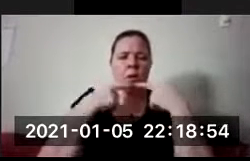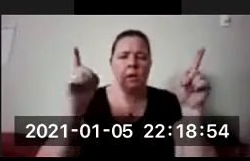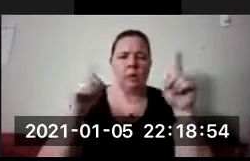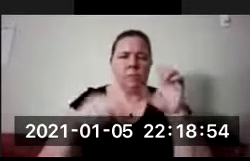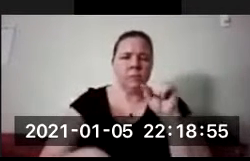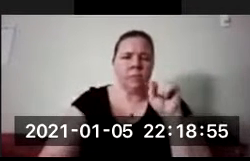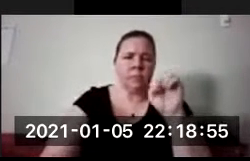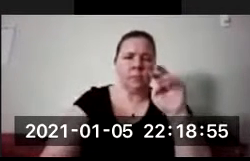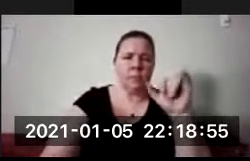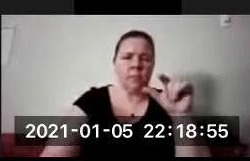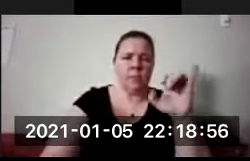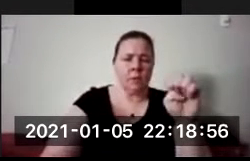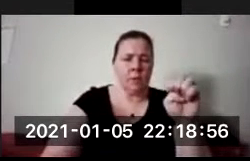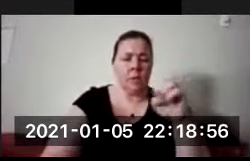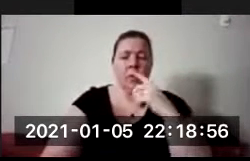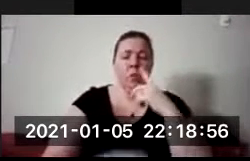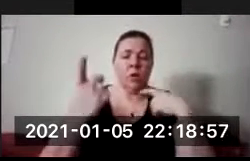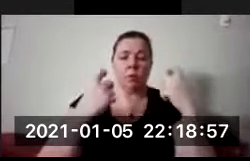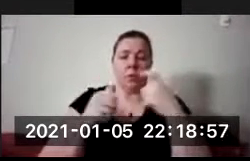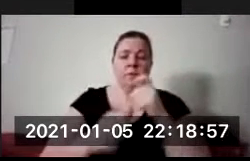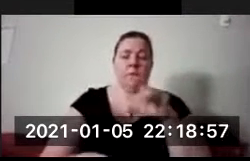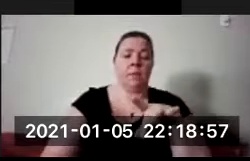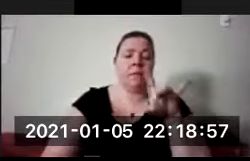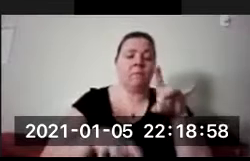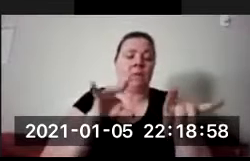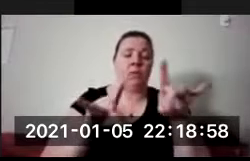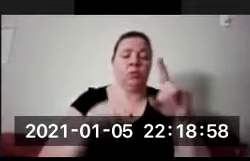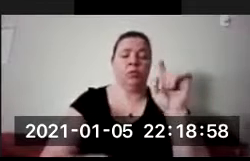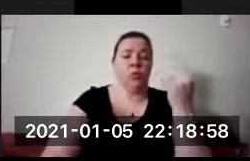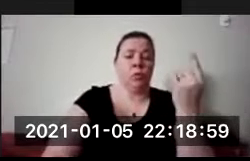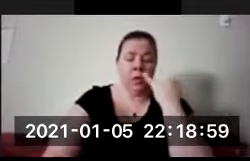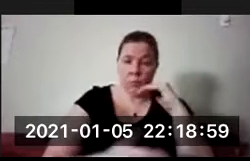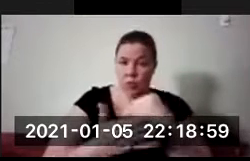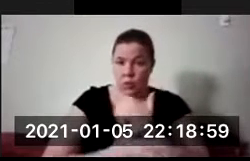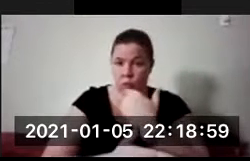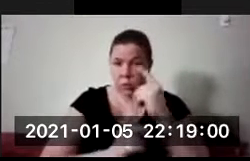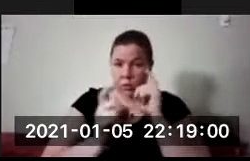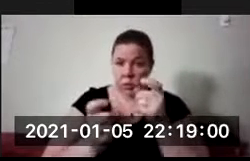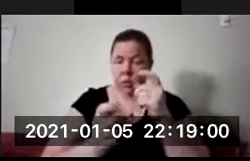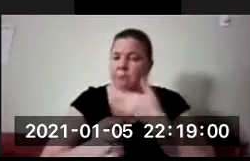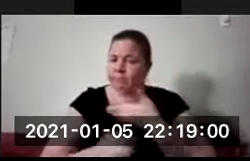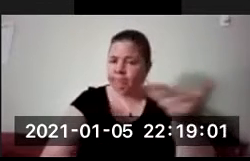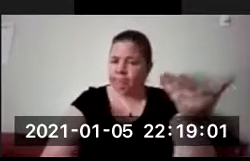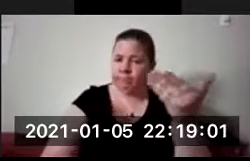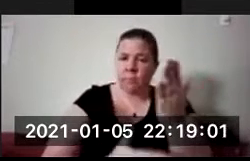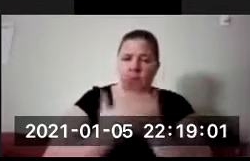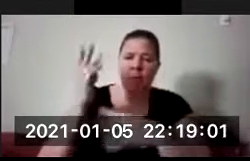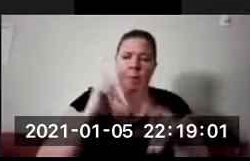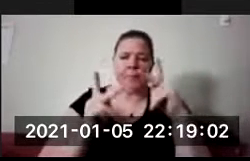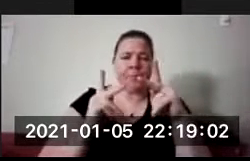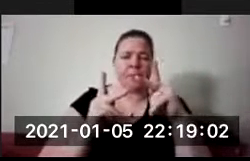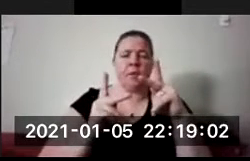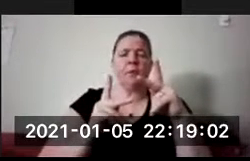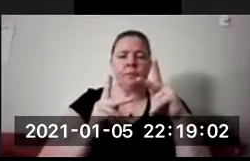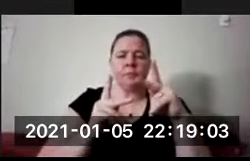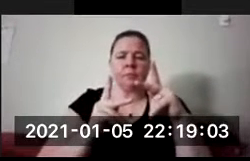from founders only. However, if you're a new guest, because I know people that are reds, right? If I